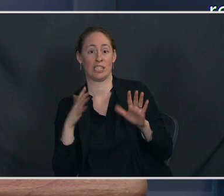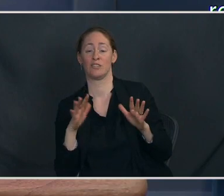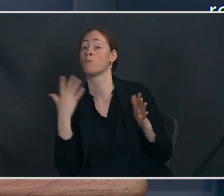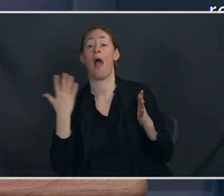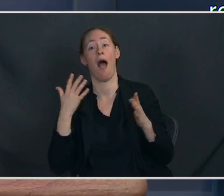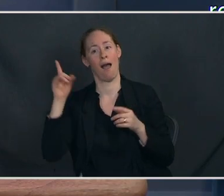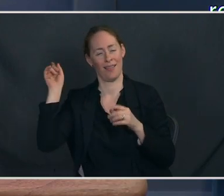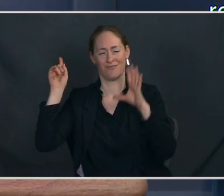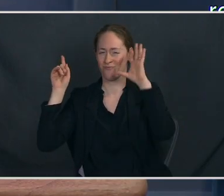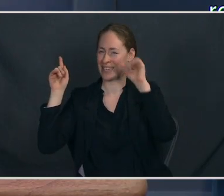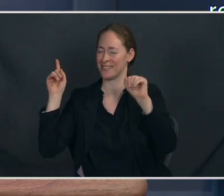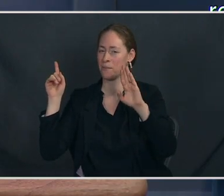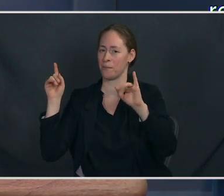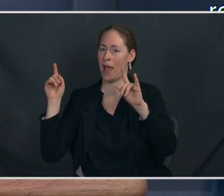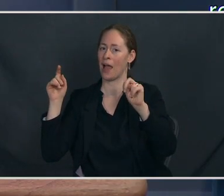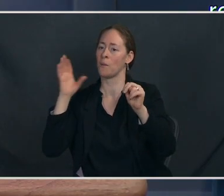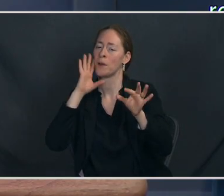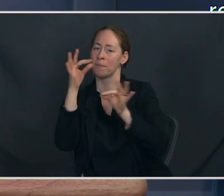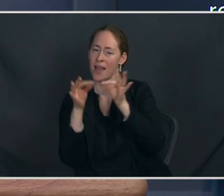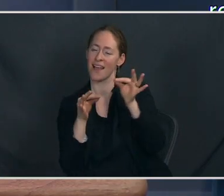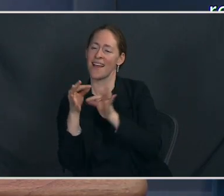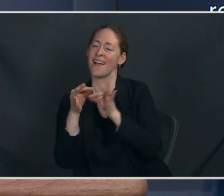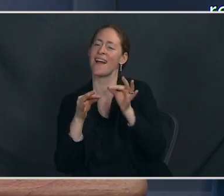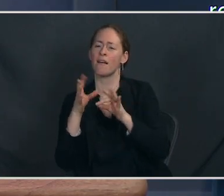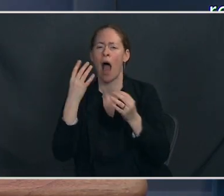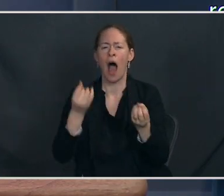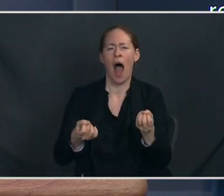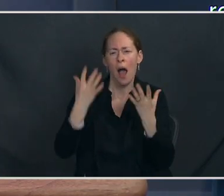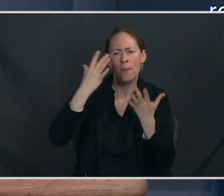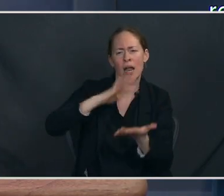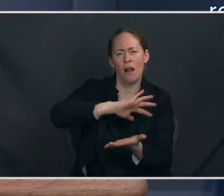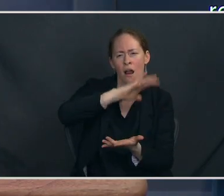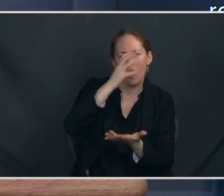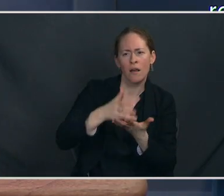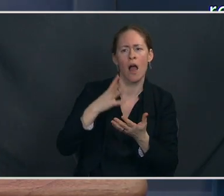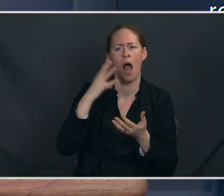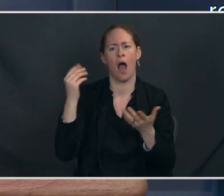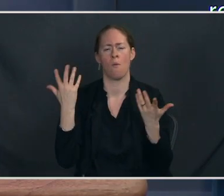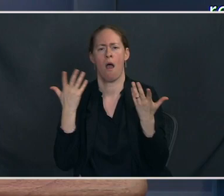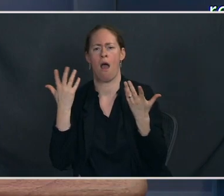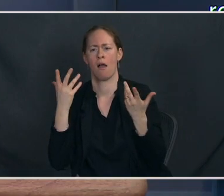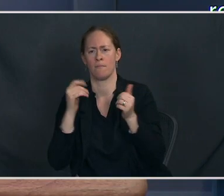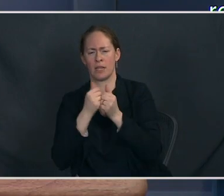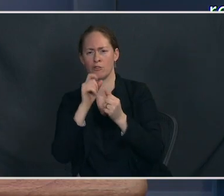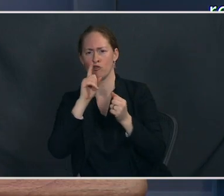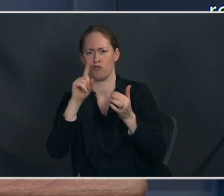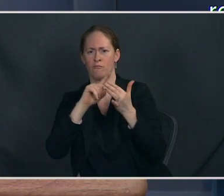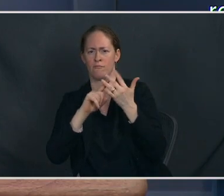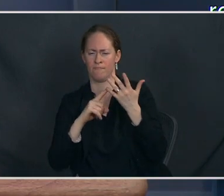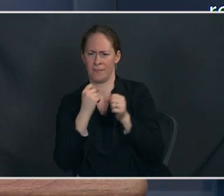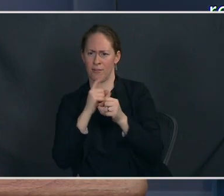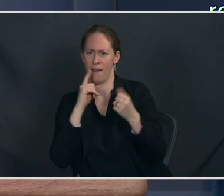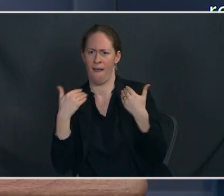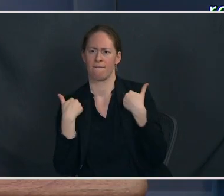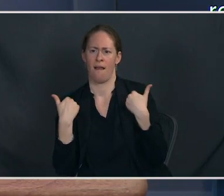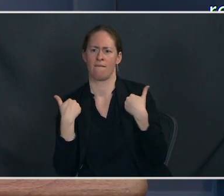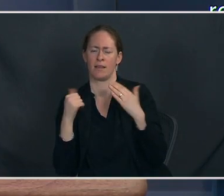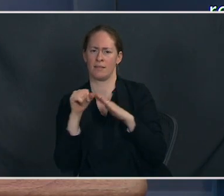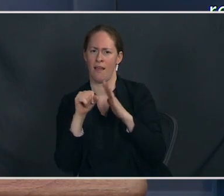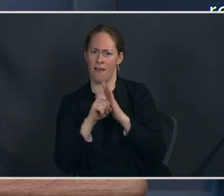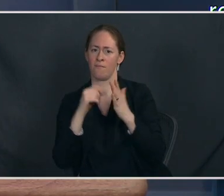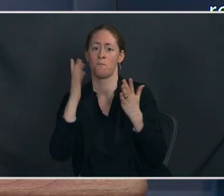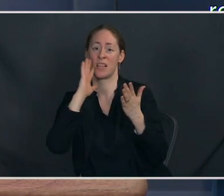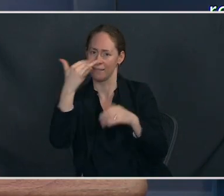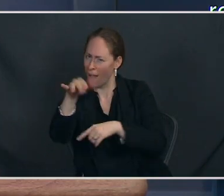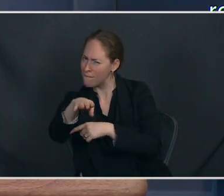supply and also assistance and cooperation that we will be doing with the states later this afternoon. So we'll have an update on